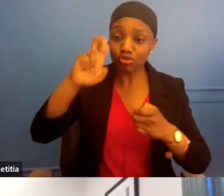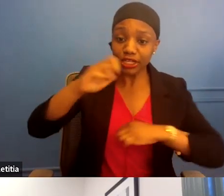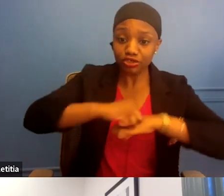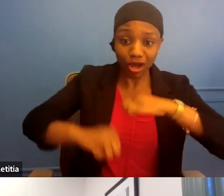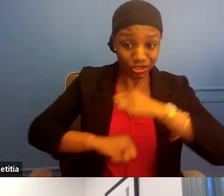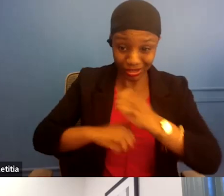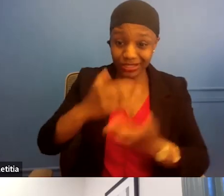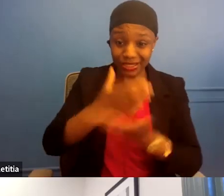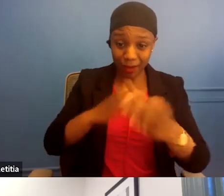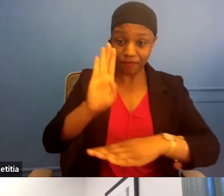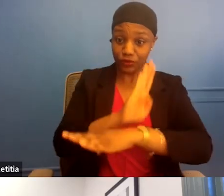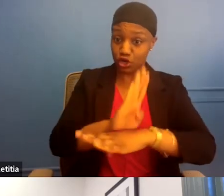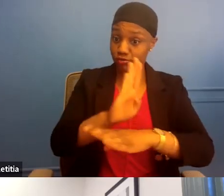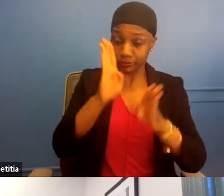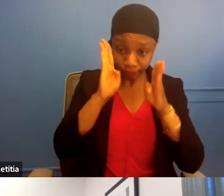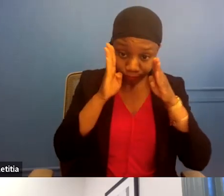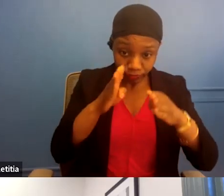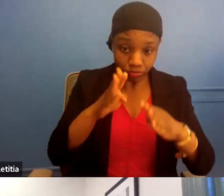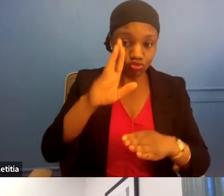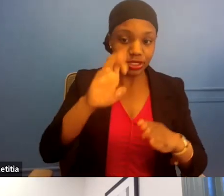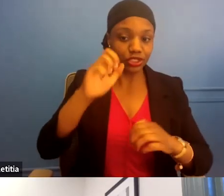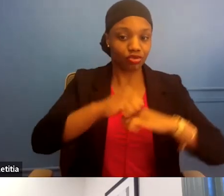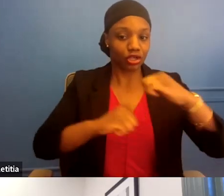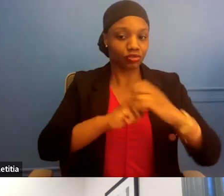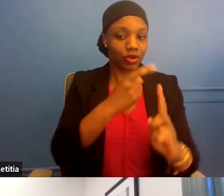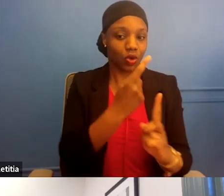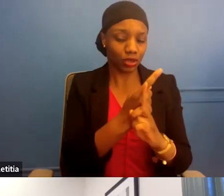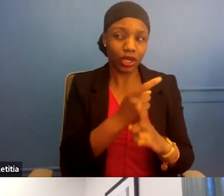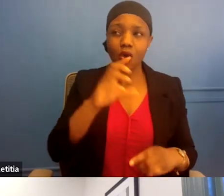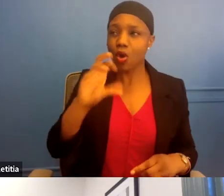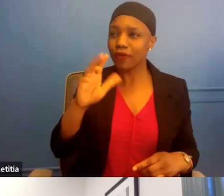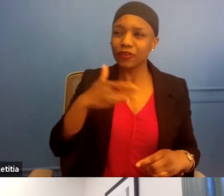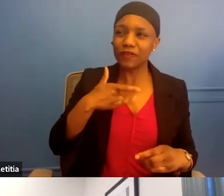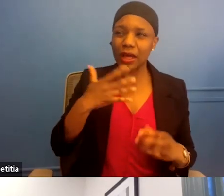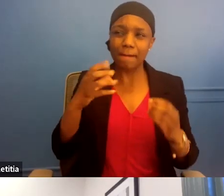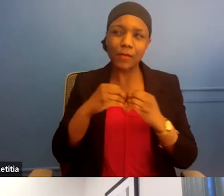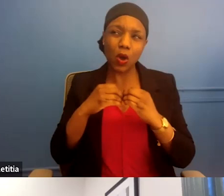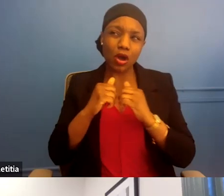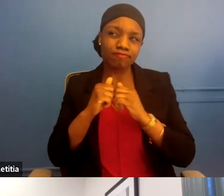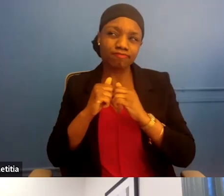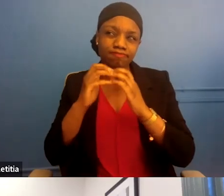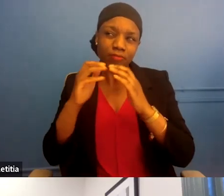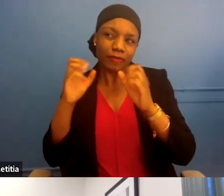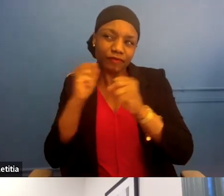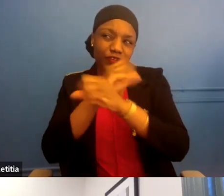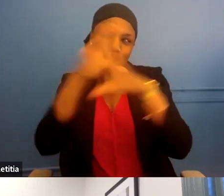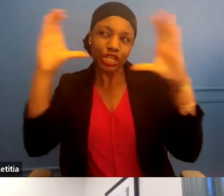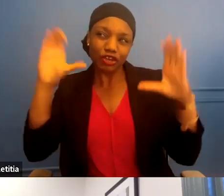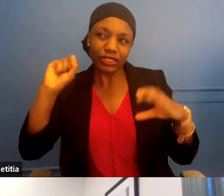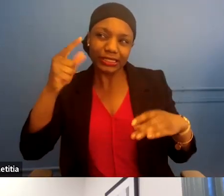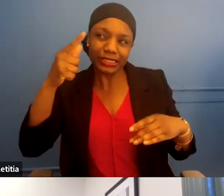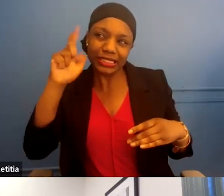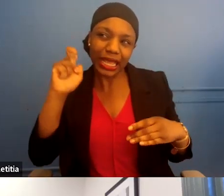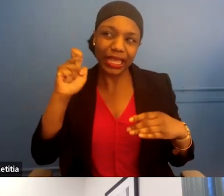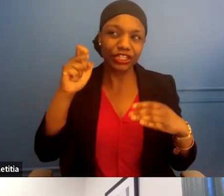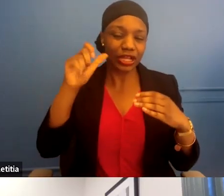but restructuring. If you think you are much more of the earlier stage visionary, thinking about big, bold ideas, it's earlier stage,